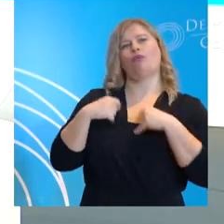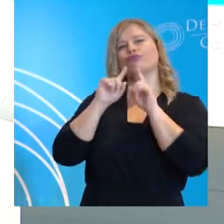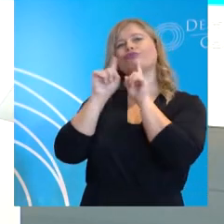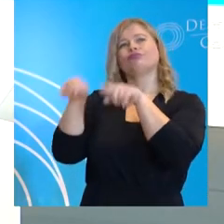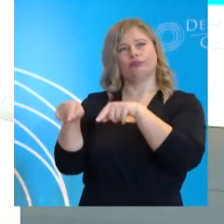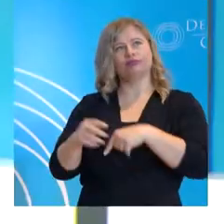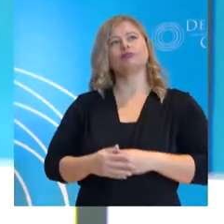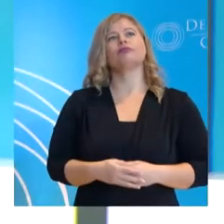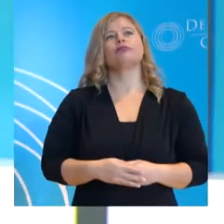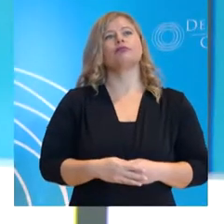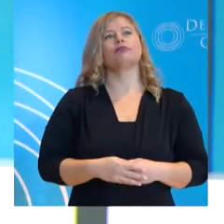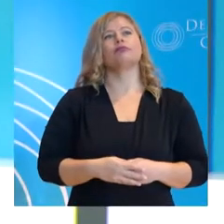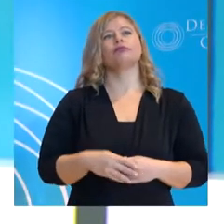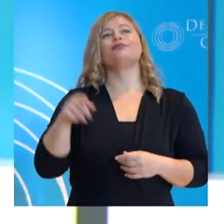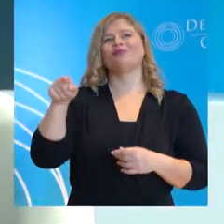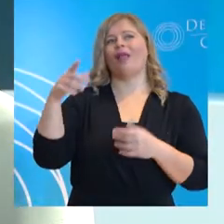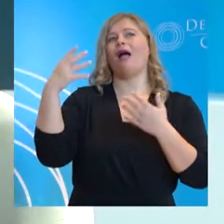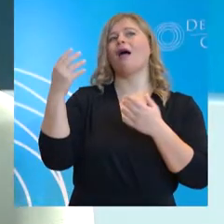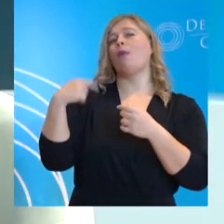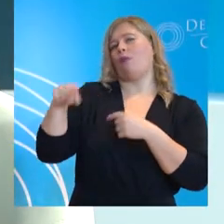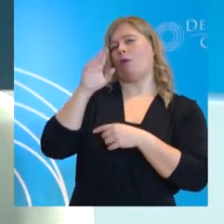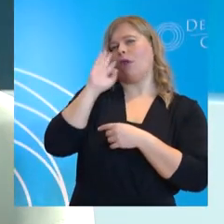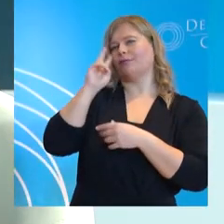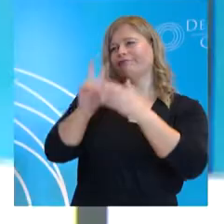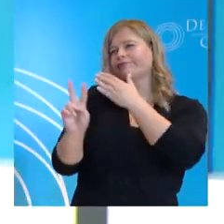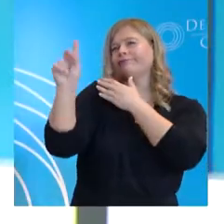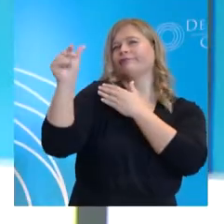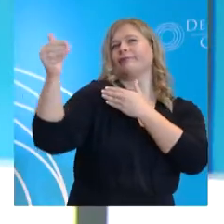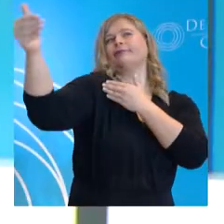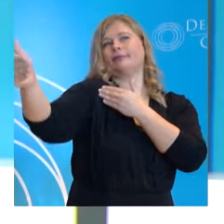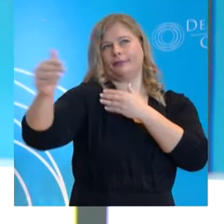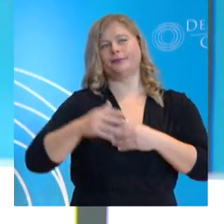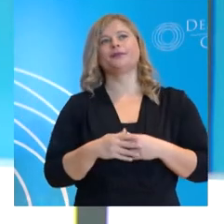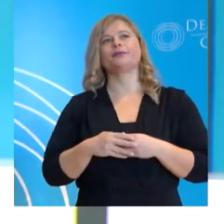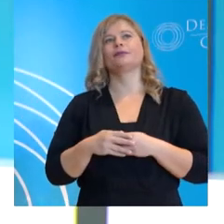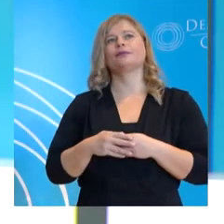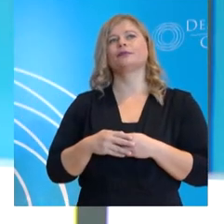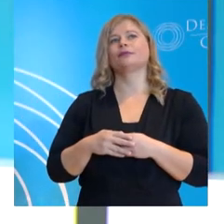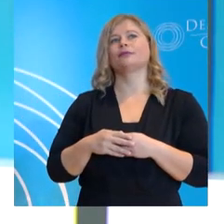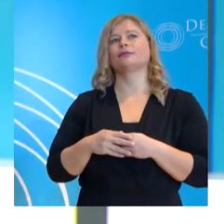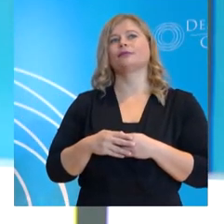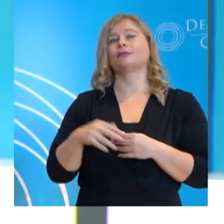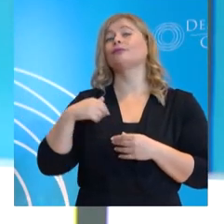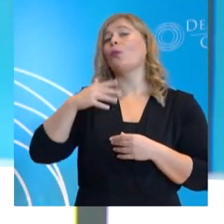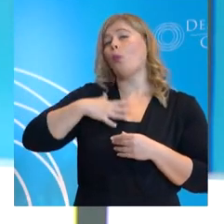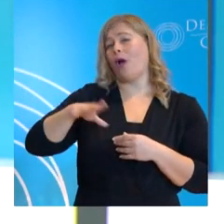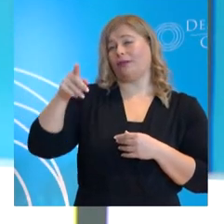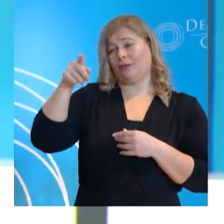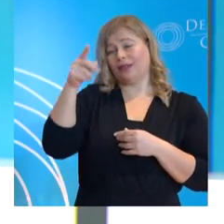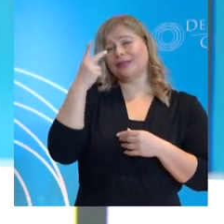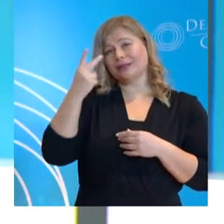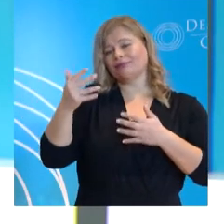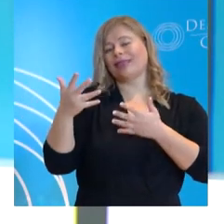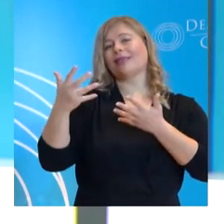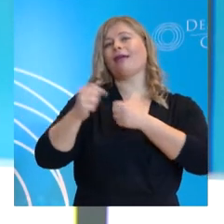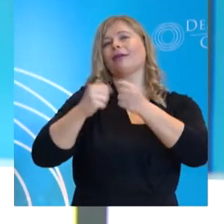defense contracts spread over many years, over a decade, if you look at the repayment schedules. That we're fully in line